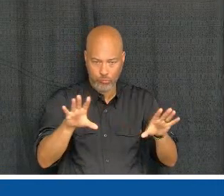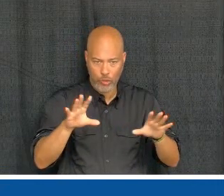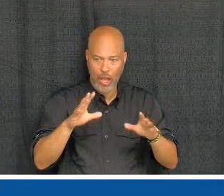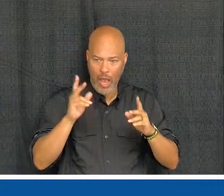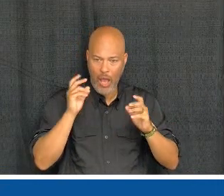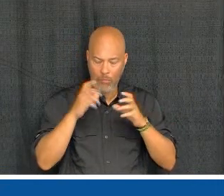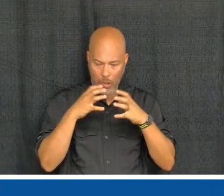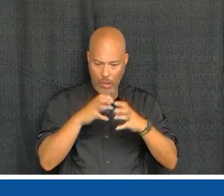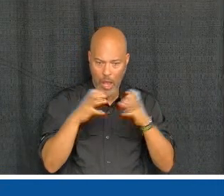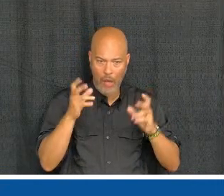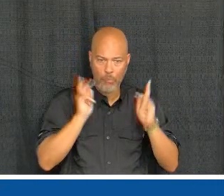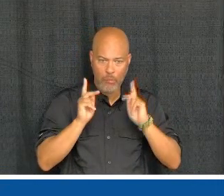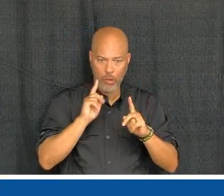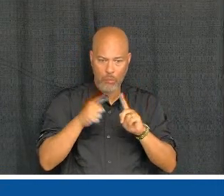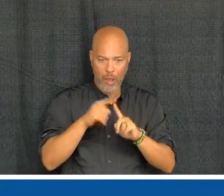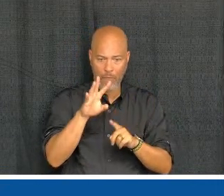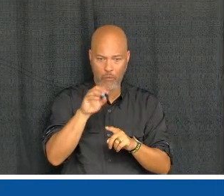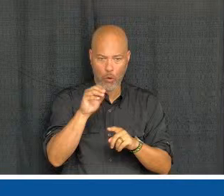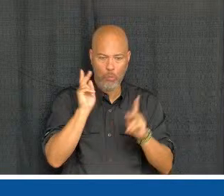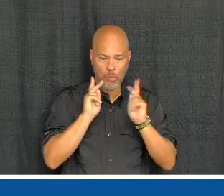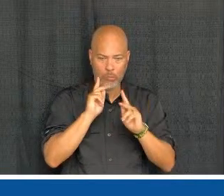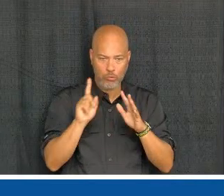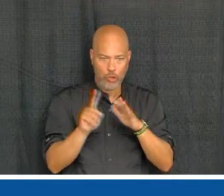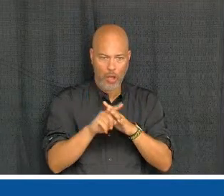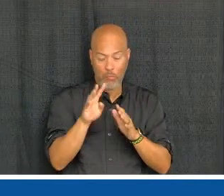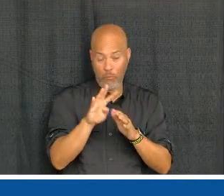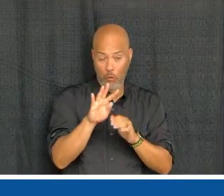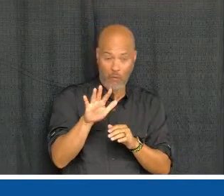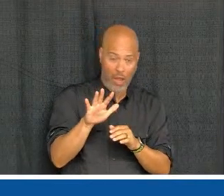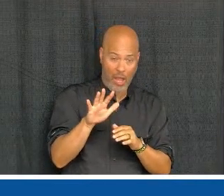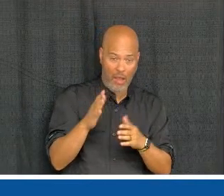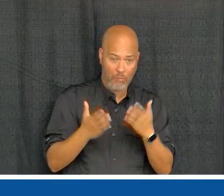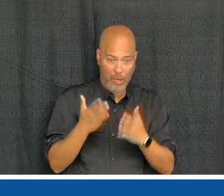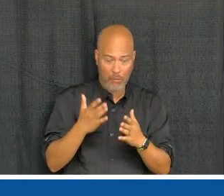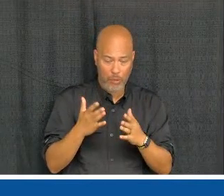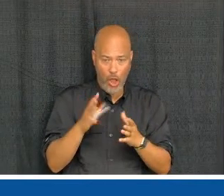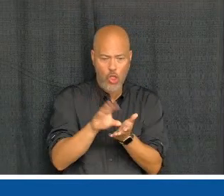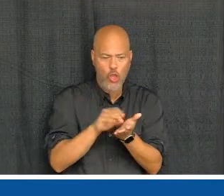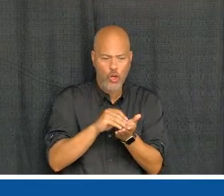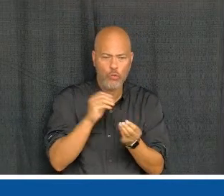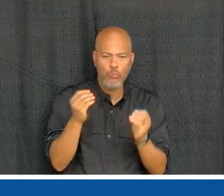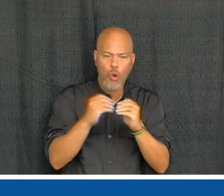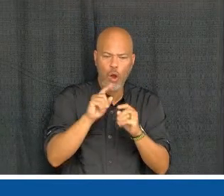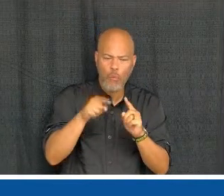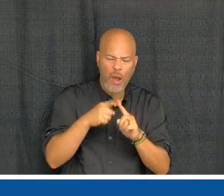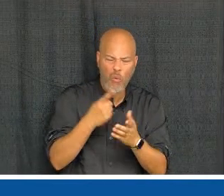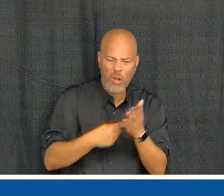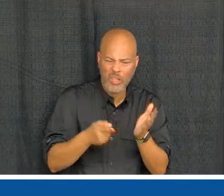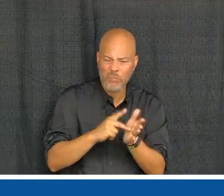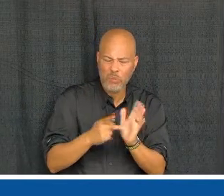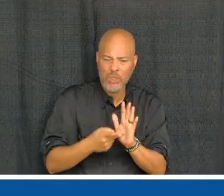decent turnout of about 40 individuals, maybe 45, to learn more about what this would be.